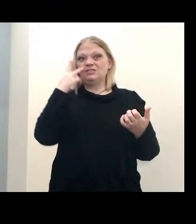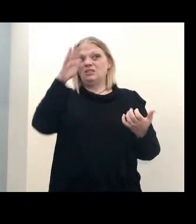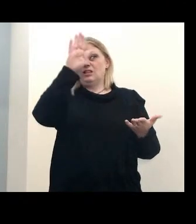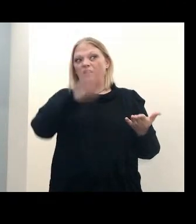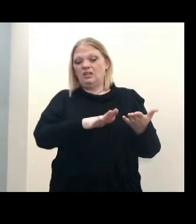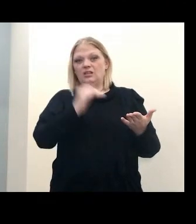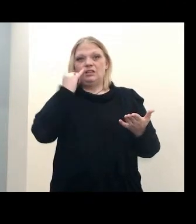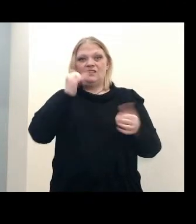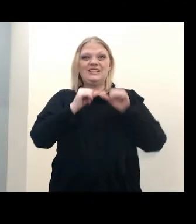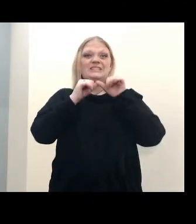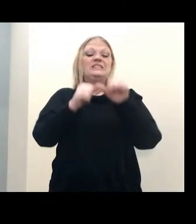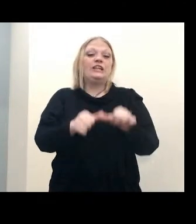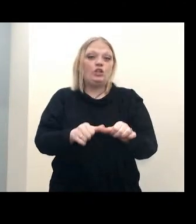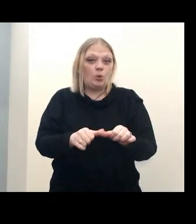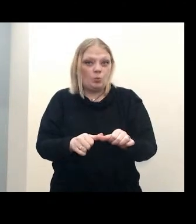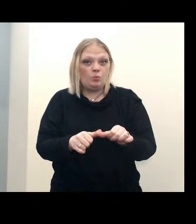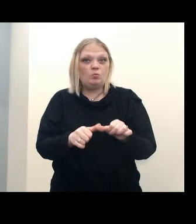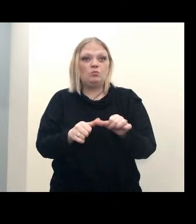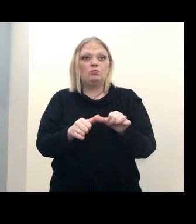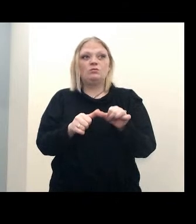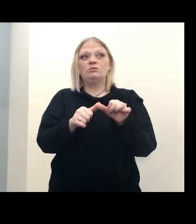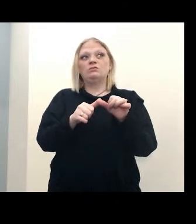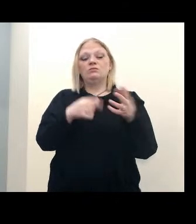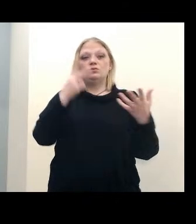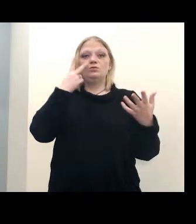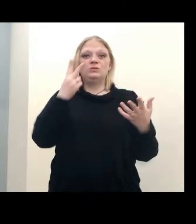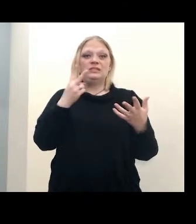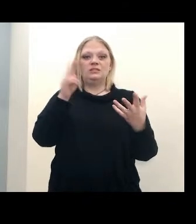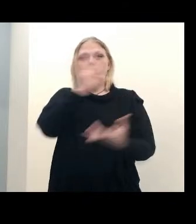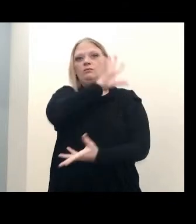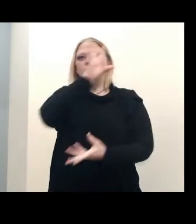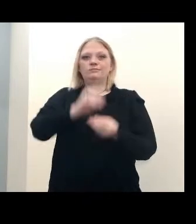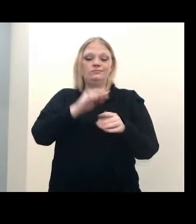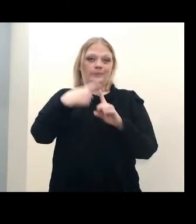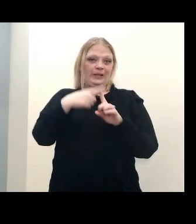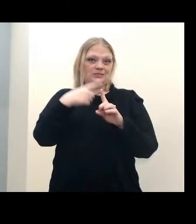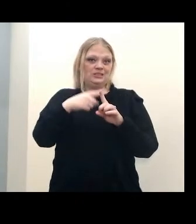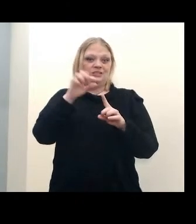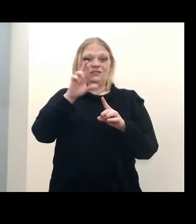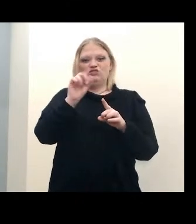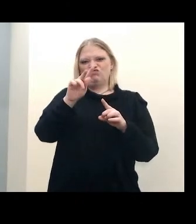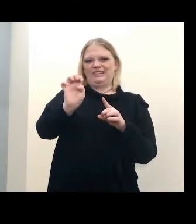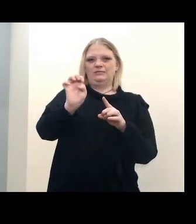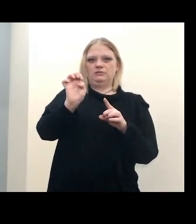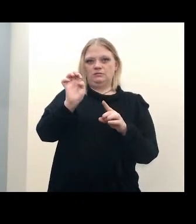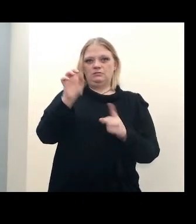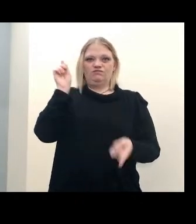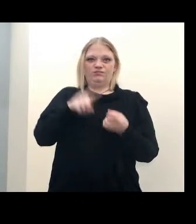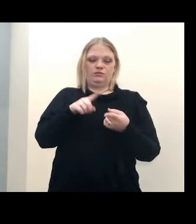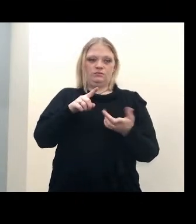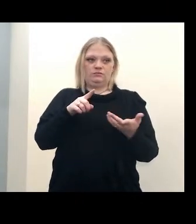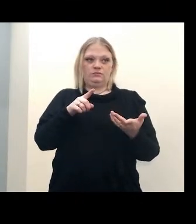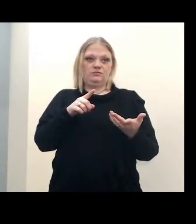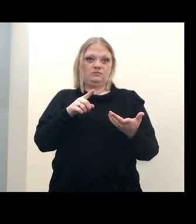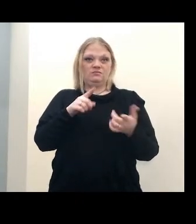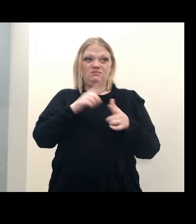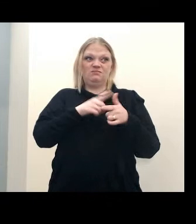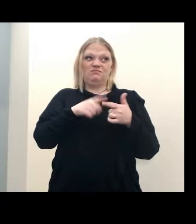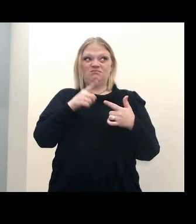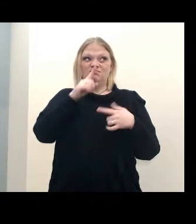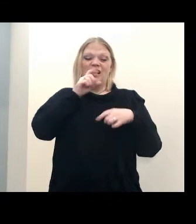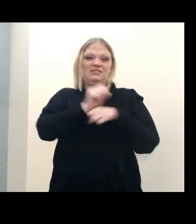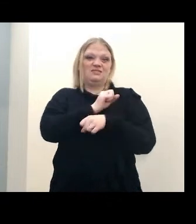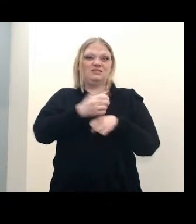going to continue to see our overall positivity rate go down and truthfully be in a better situation